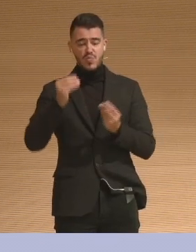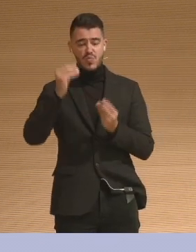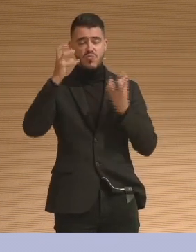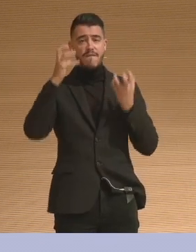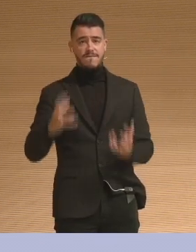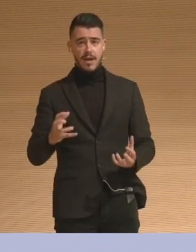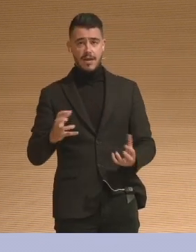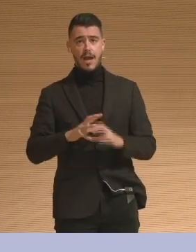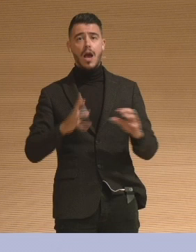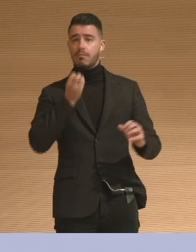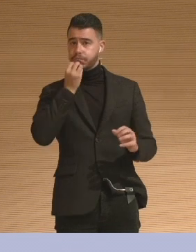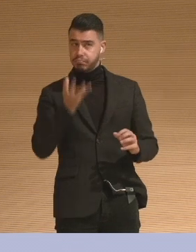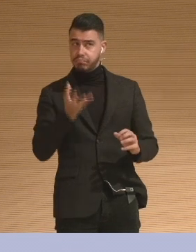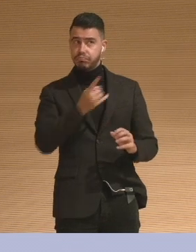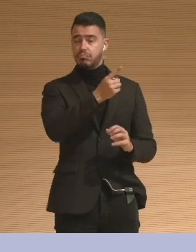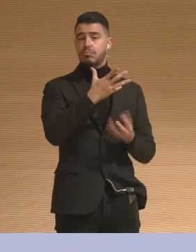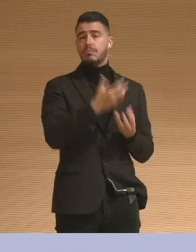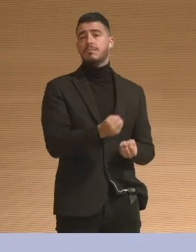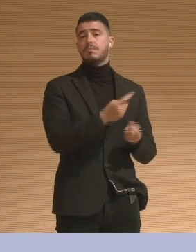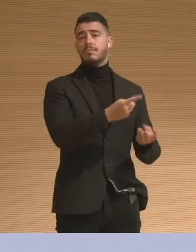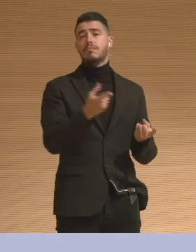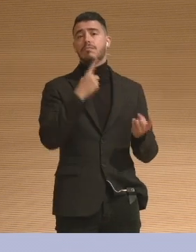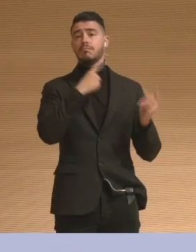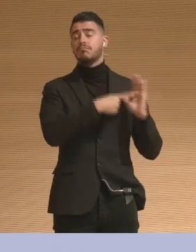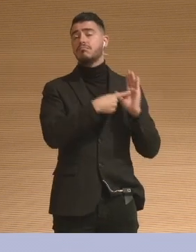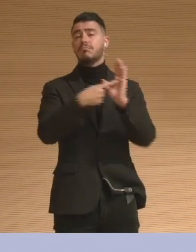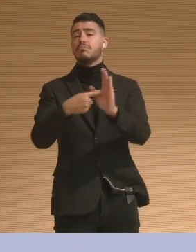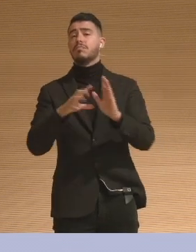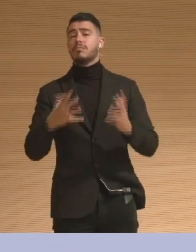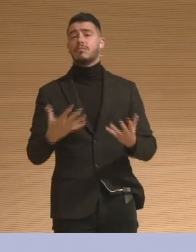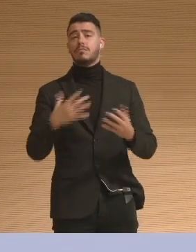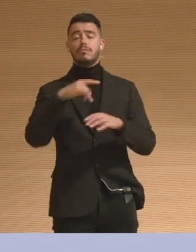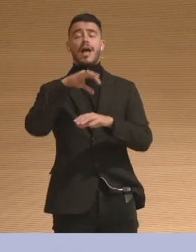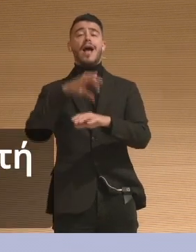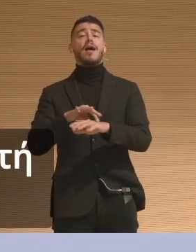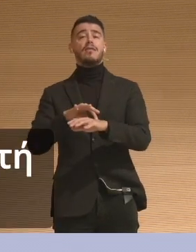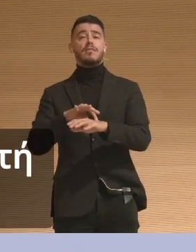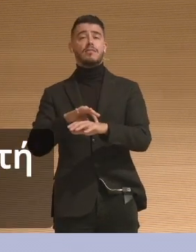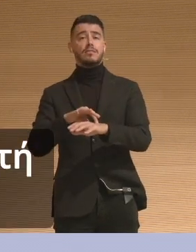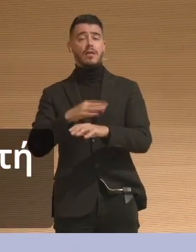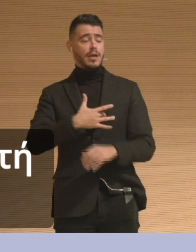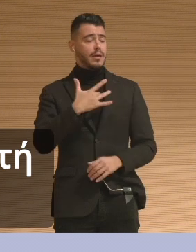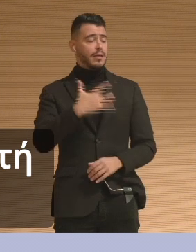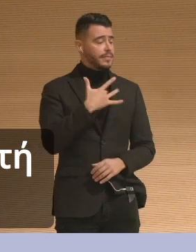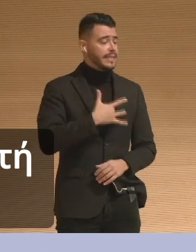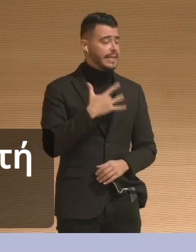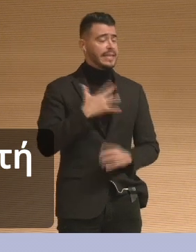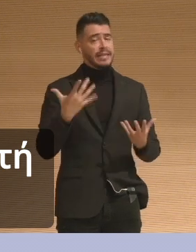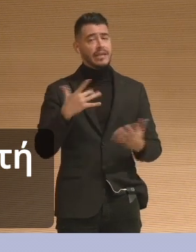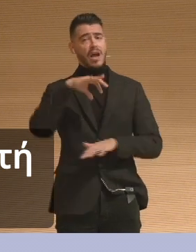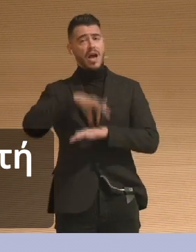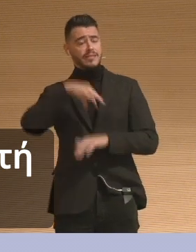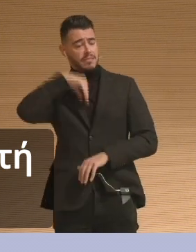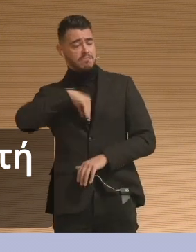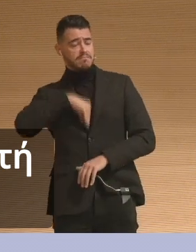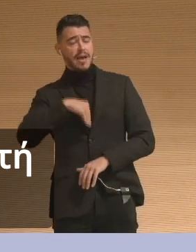artist redesigned the uniform by adding a picture of the health carer. So I don't know if you could see, there's the picture of